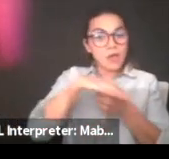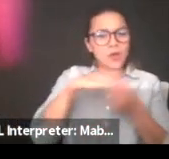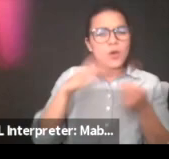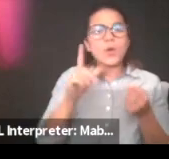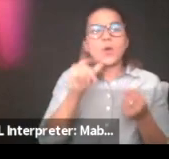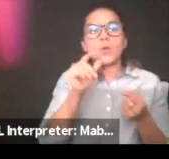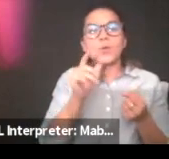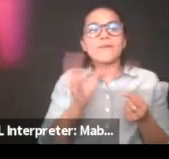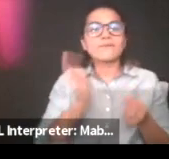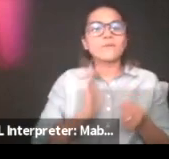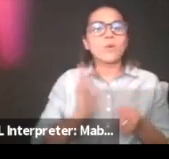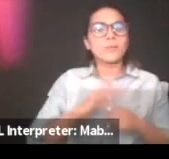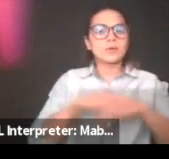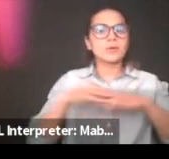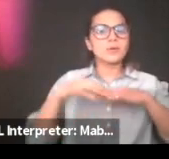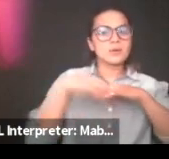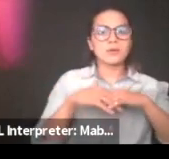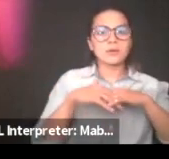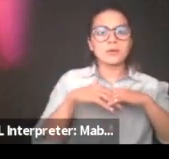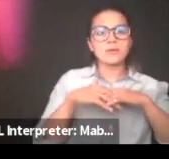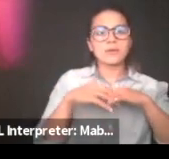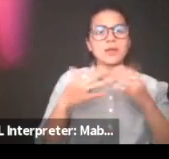Alicia, I will pass it back to you.